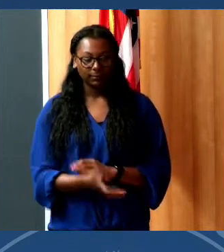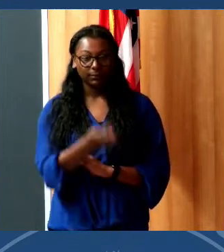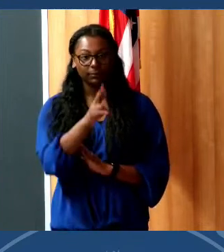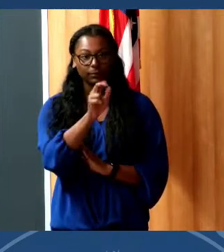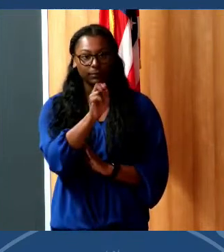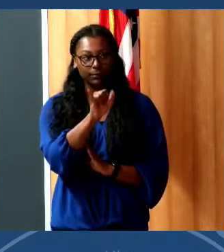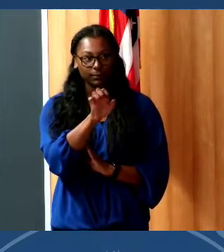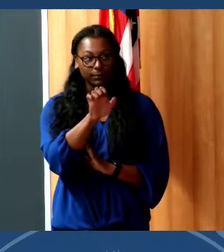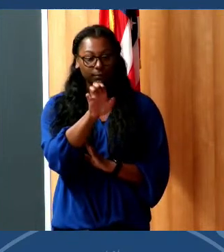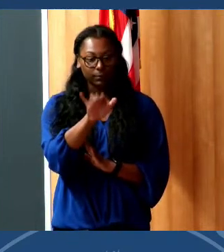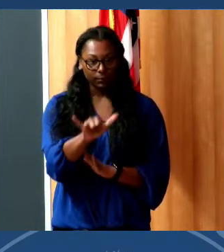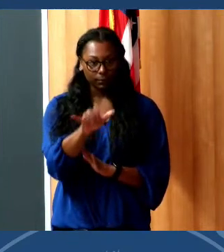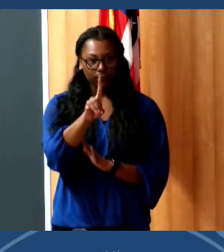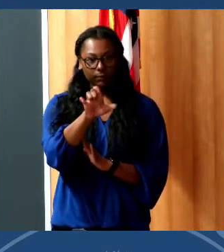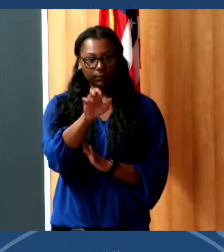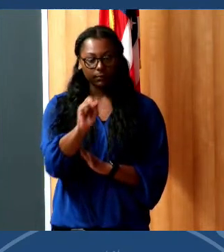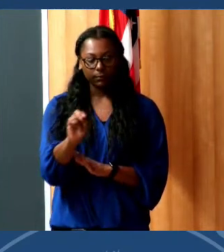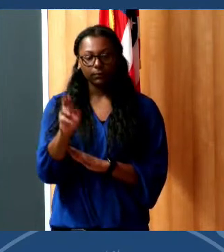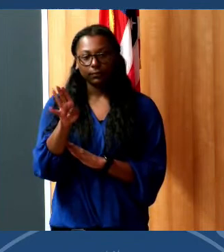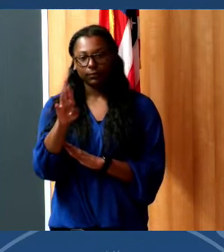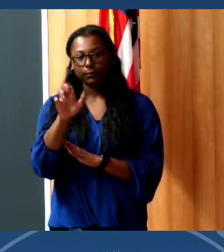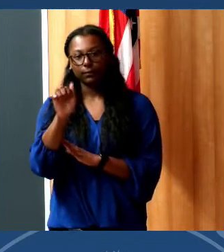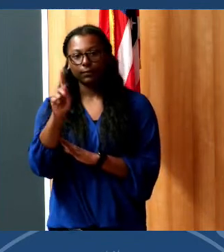Braden Baker.